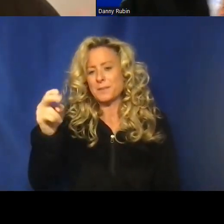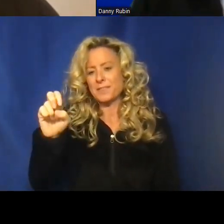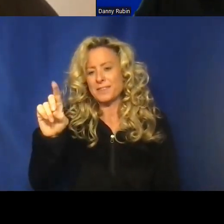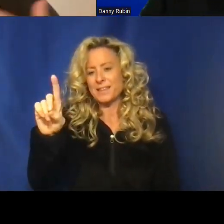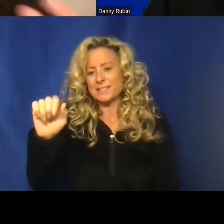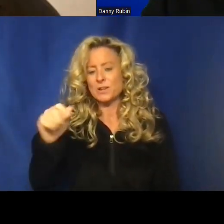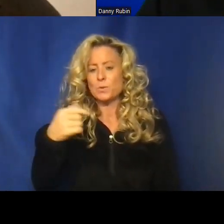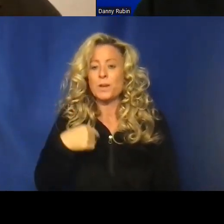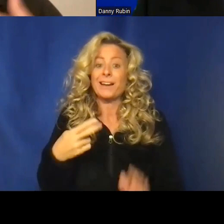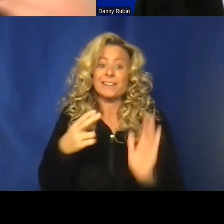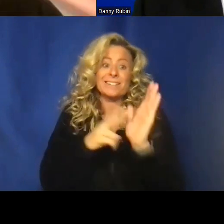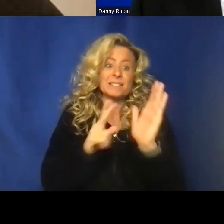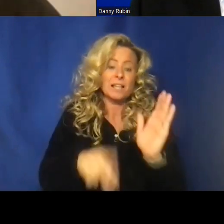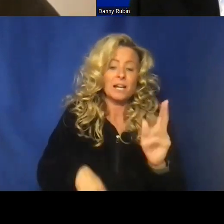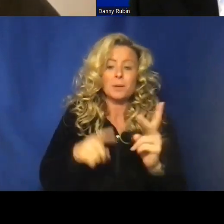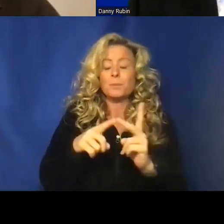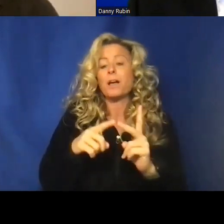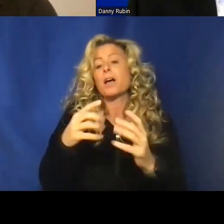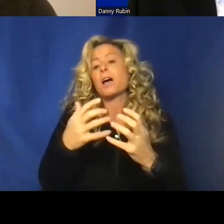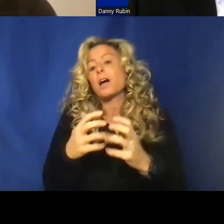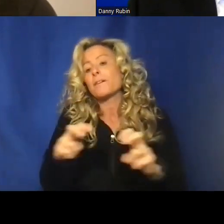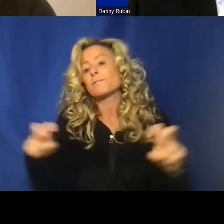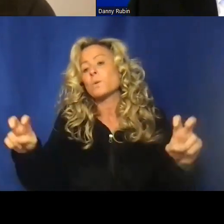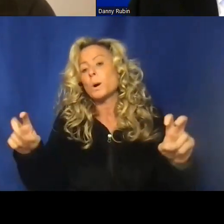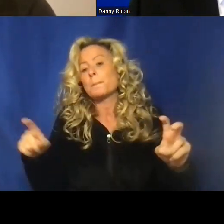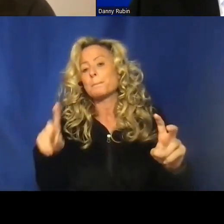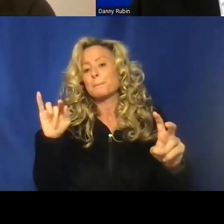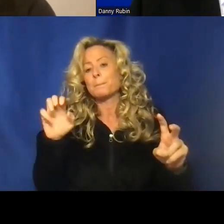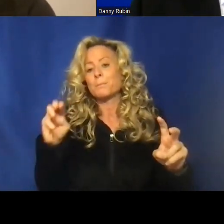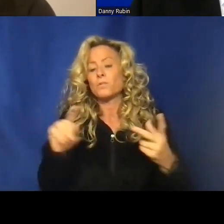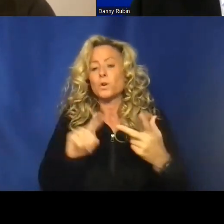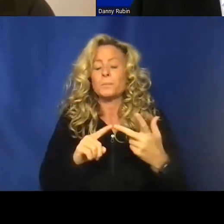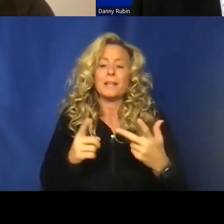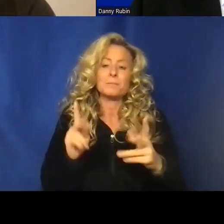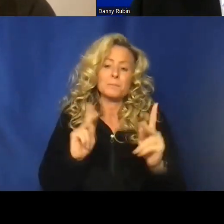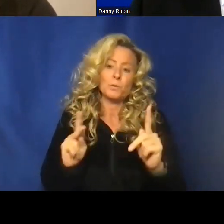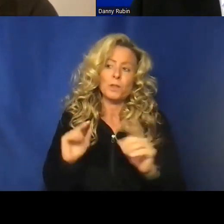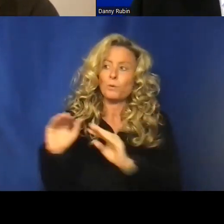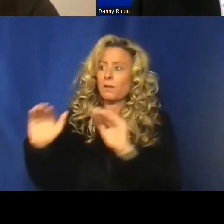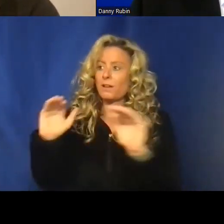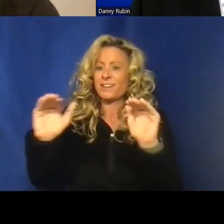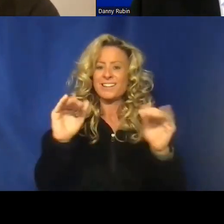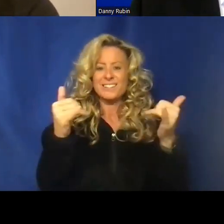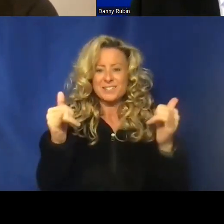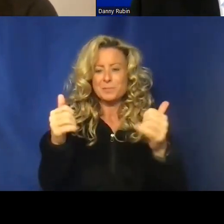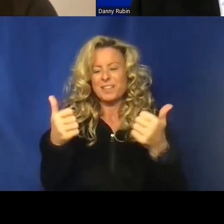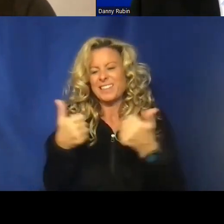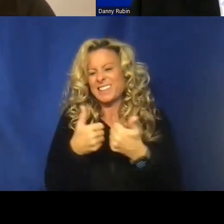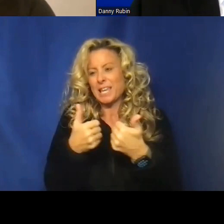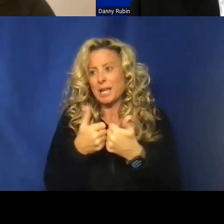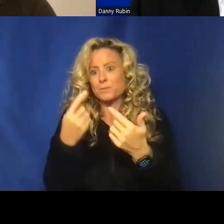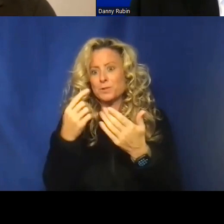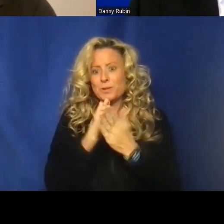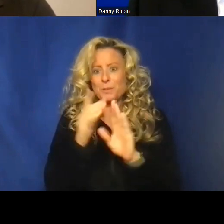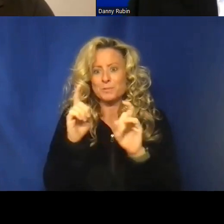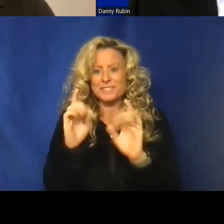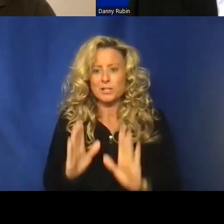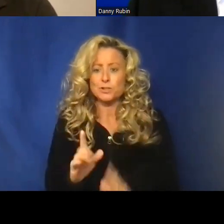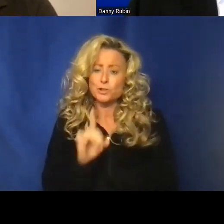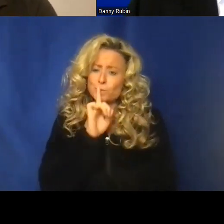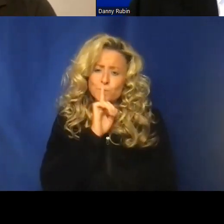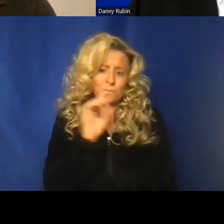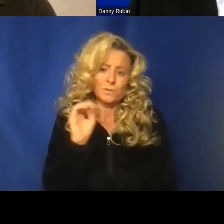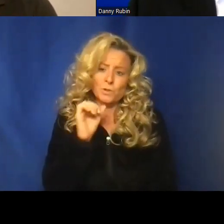sign up and we had a forum and we had a panel of folks that we tapped into to play our game as testers. Okay. There's some